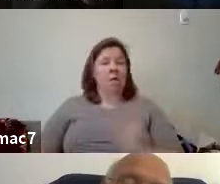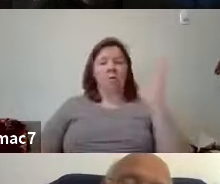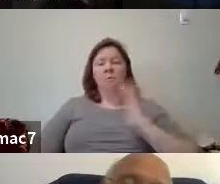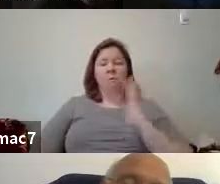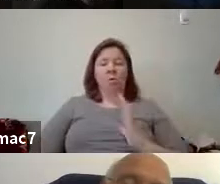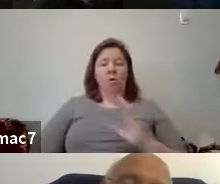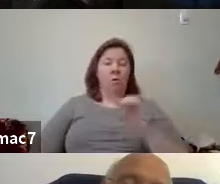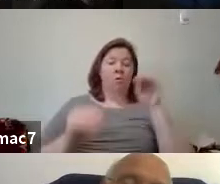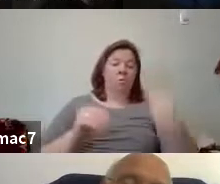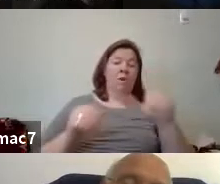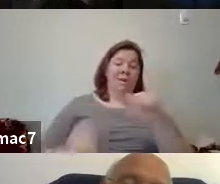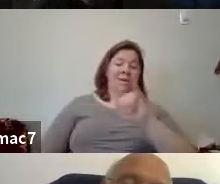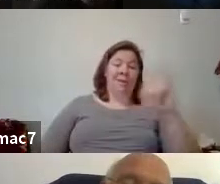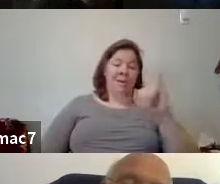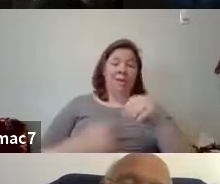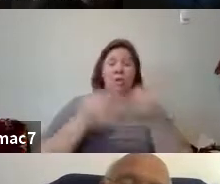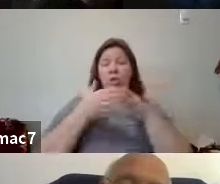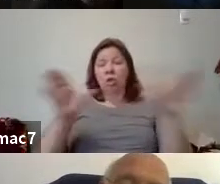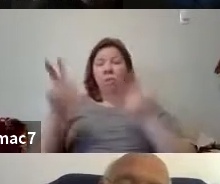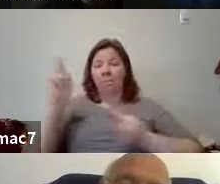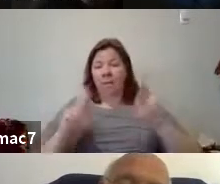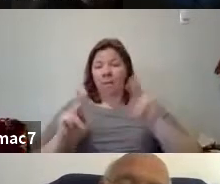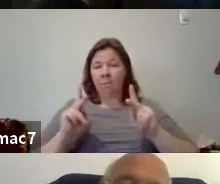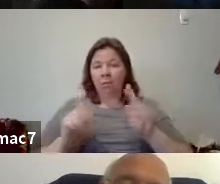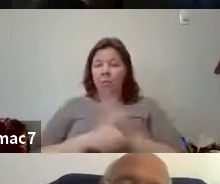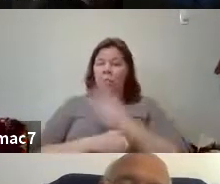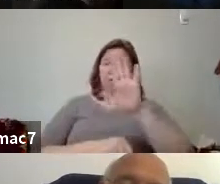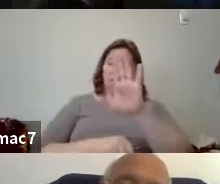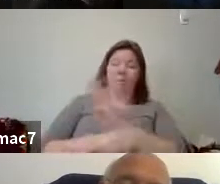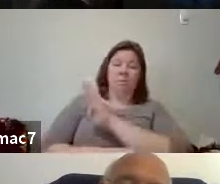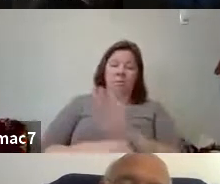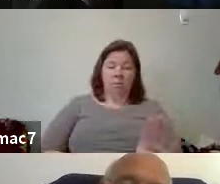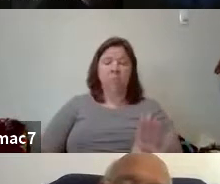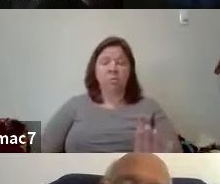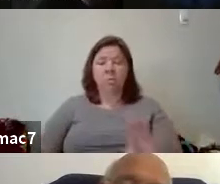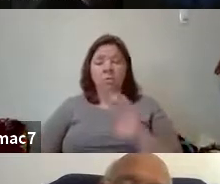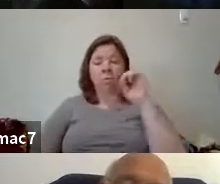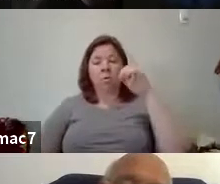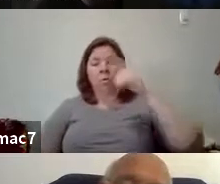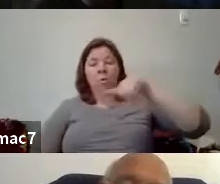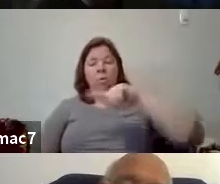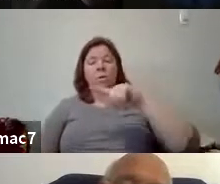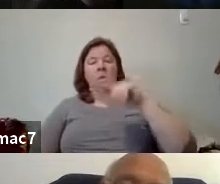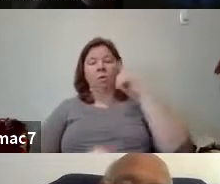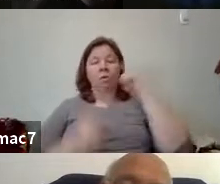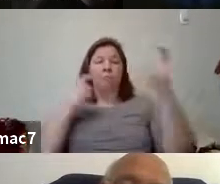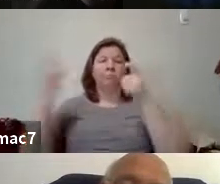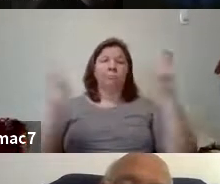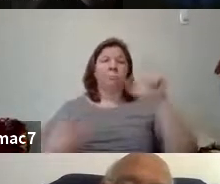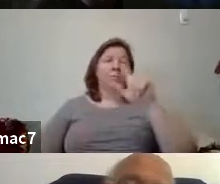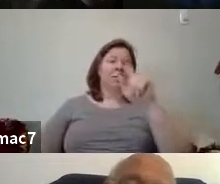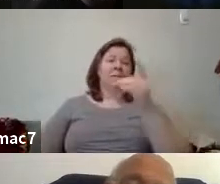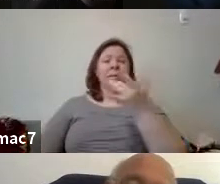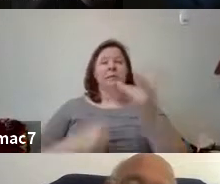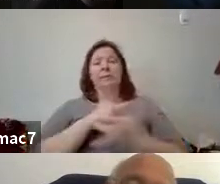put AI in the hands of the general people to use in their businesses. Usually it's only been around for the big giant tech companies to use